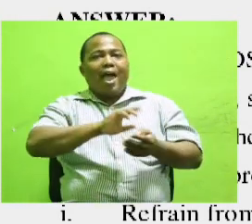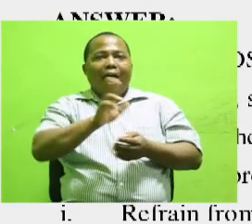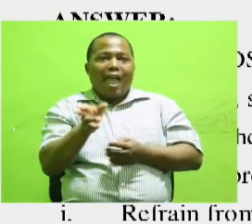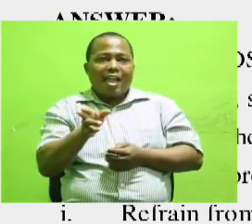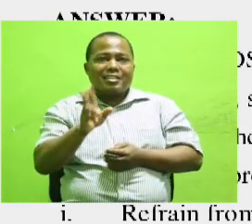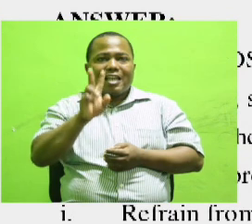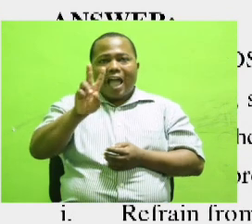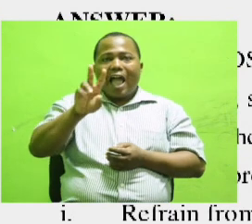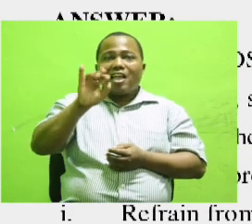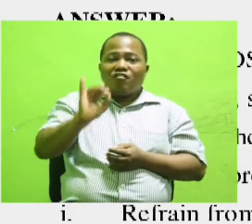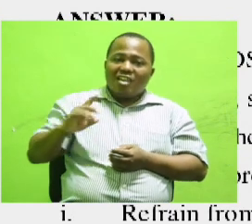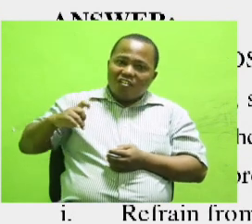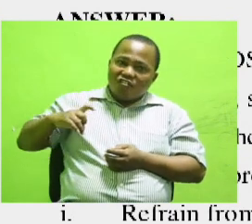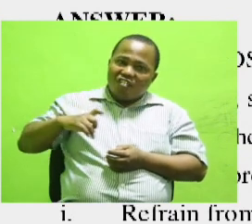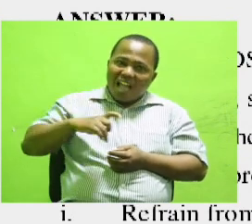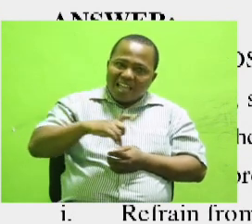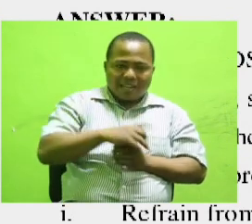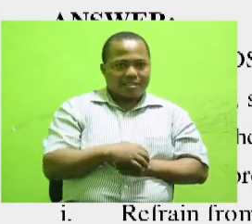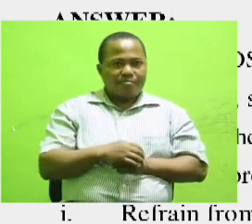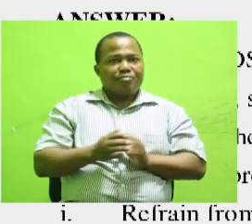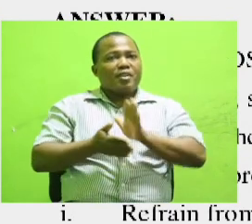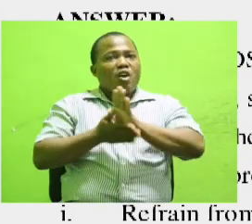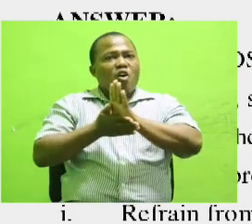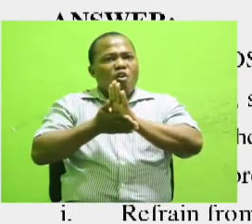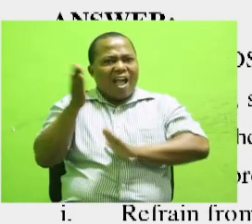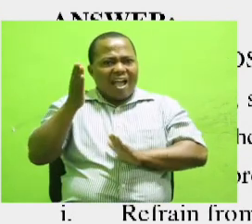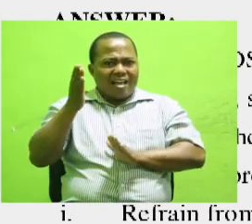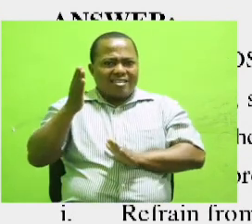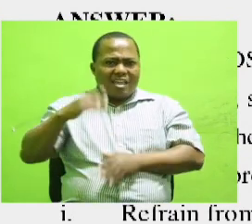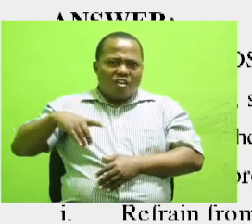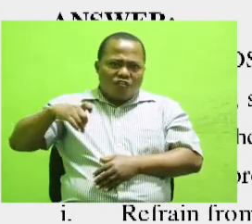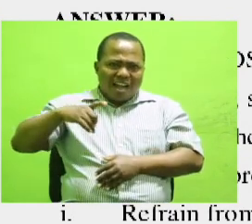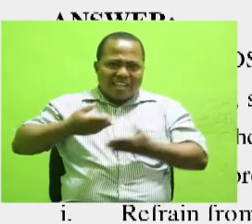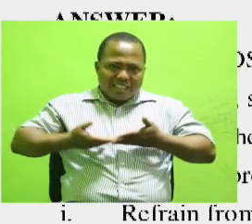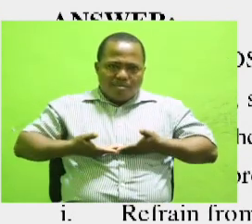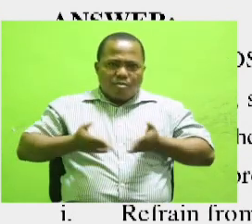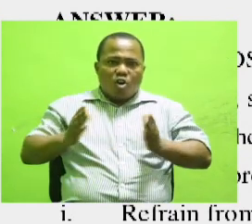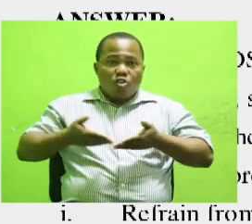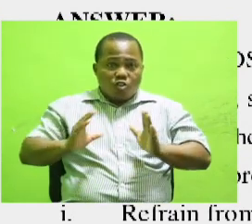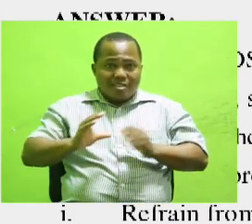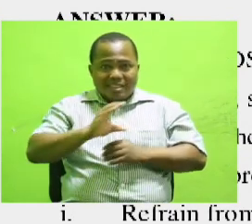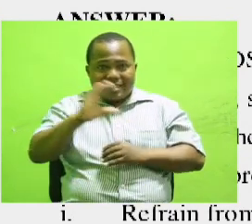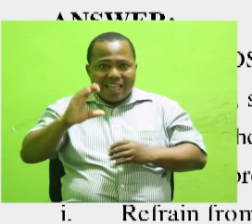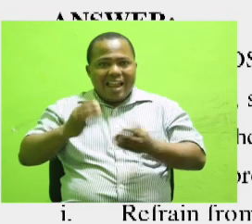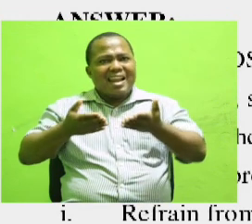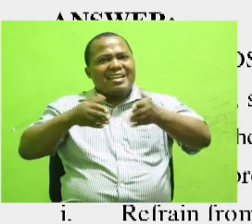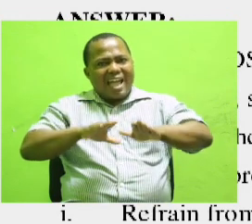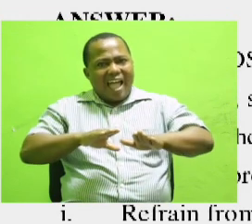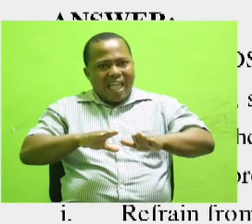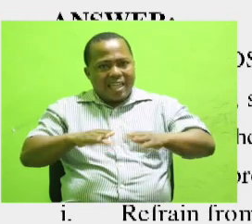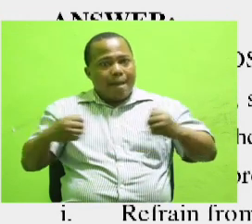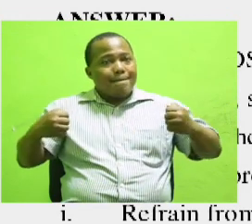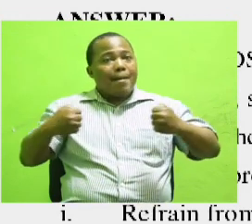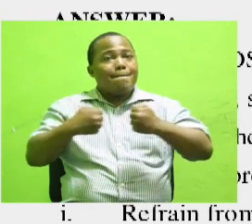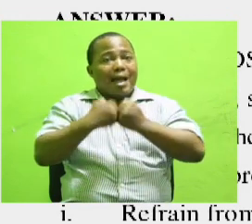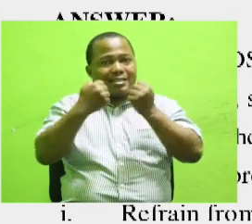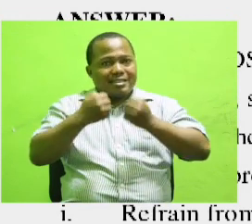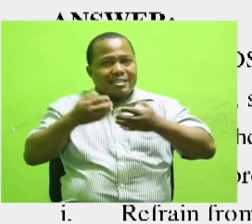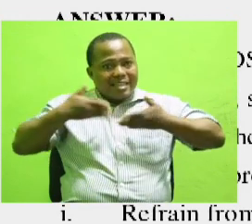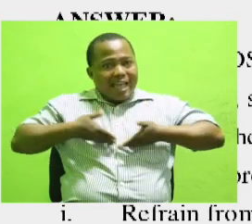HIV viruses. Once enough viruses are produced, the cell dies by bursting and releasing